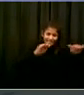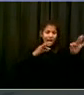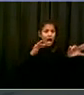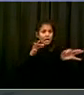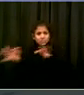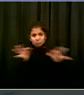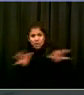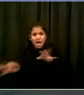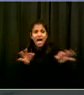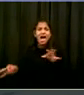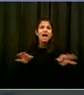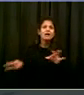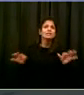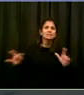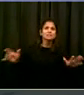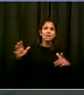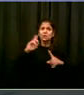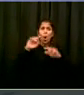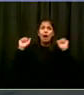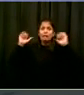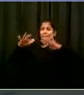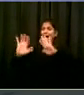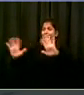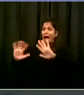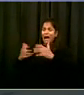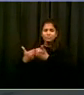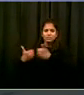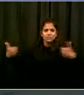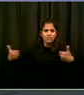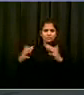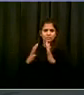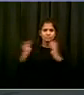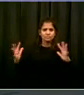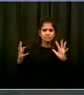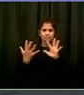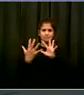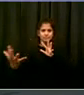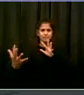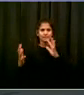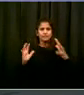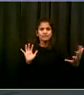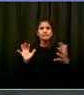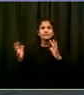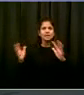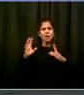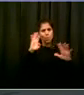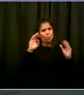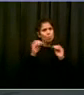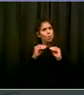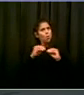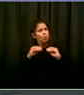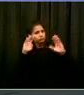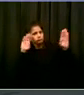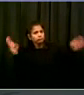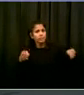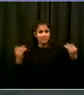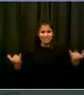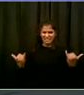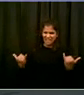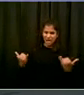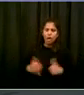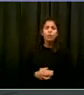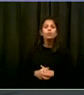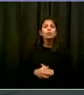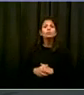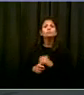restaurants in the red and orange zones to update them. Small Business Services and the Nightlife Office will be reaching local chambers of commerce, community